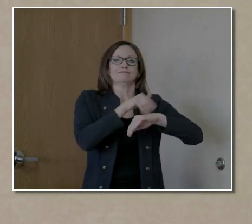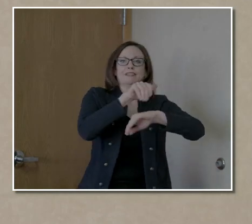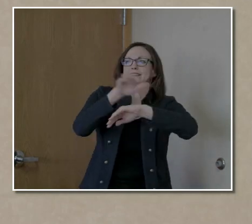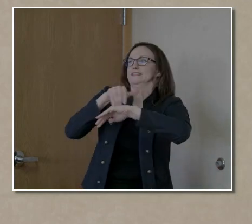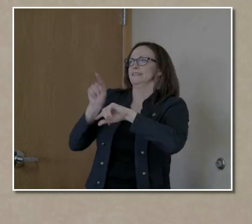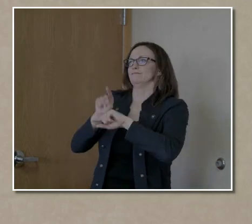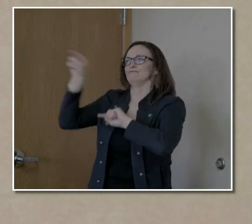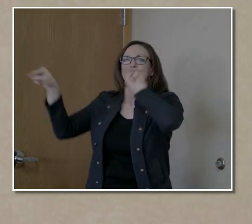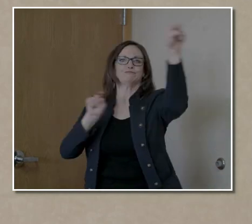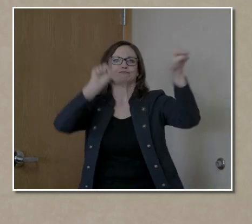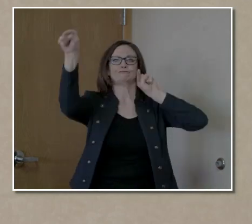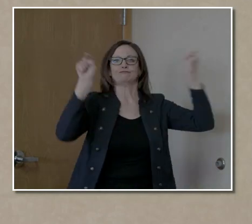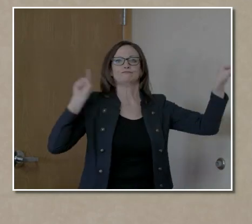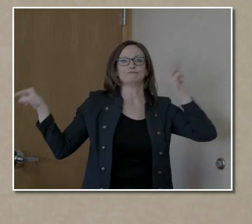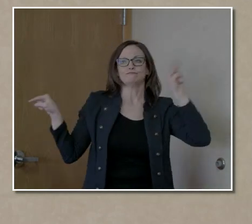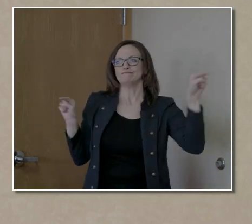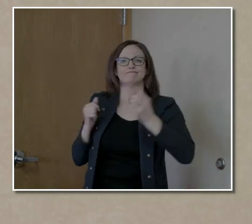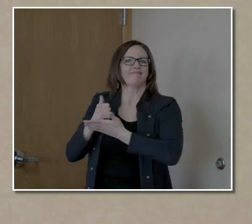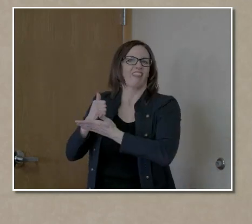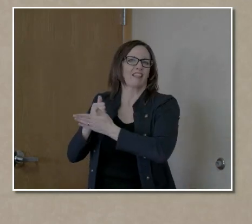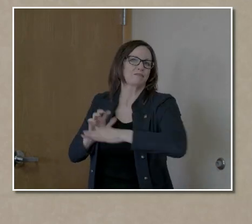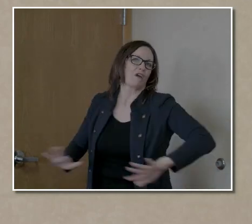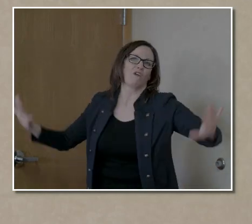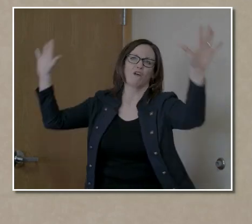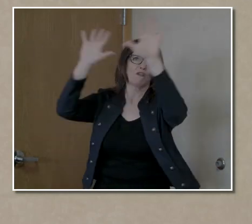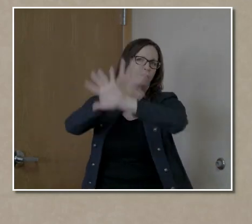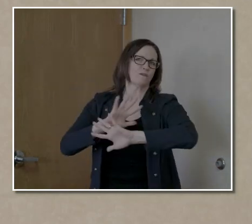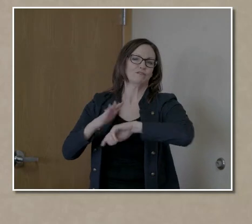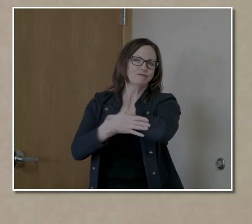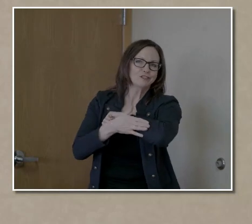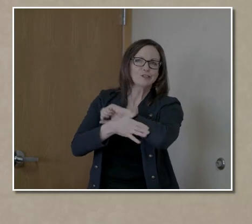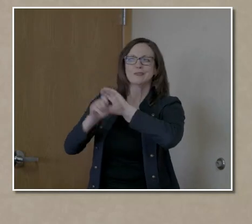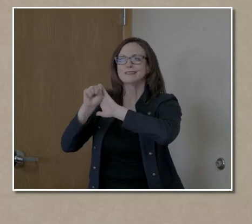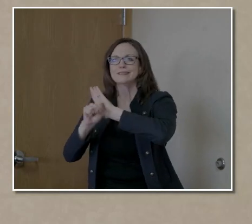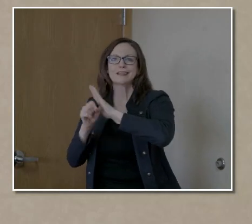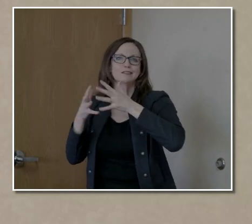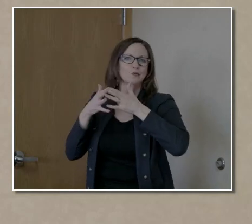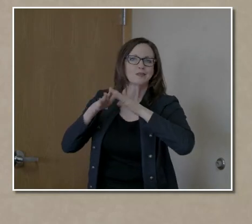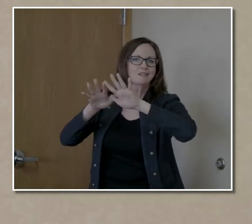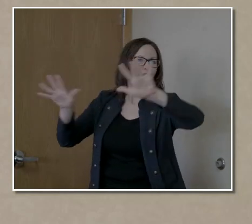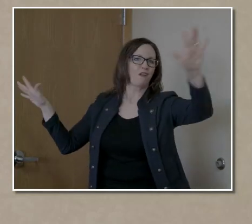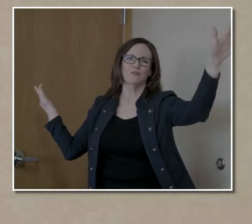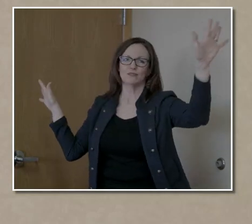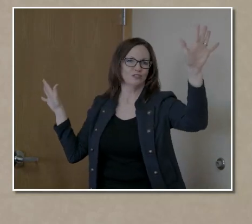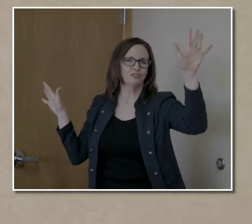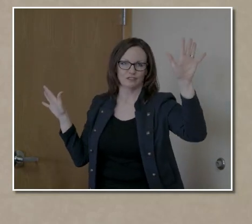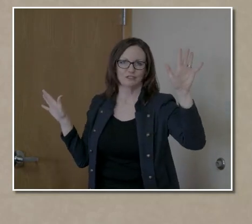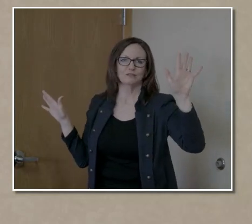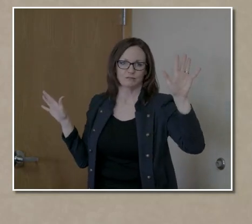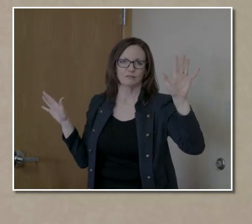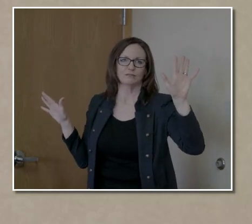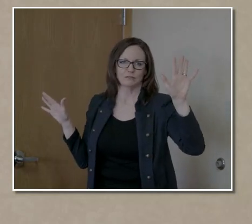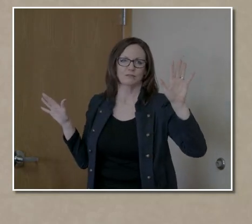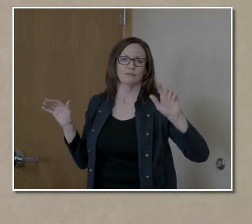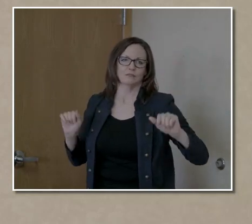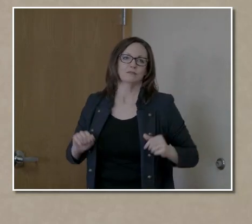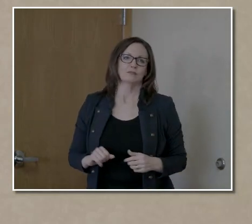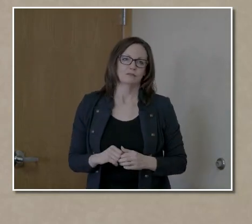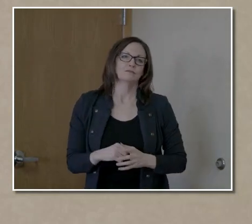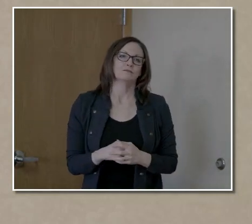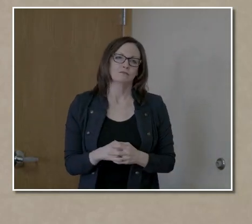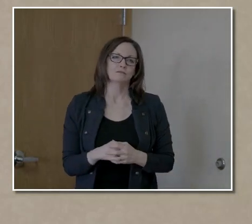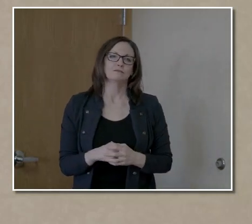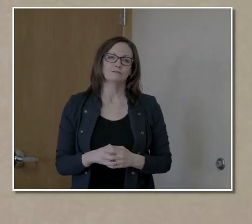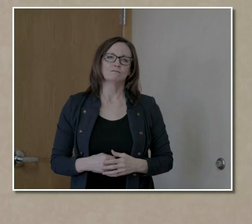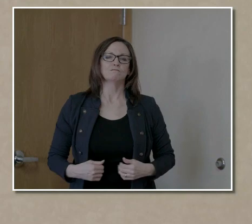supporting the COVID response. I'm not good at math in public, but it's approximately 10%.